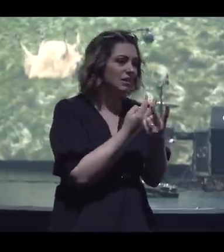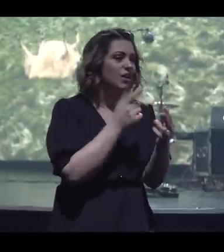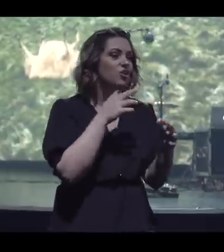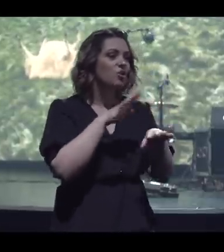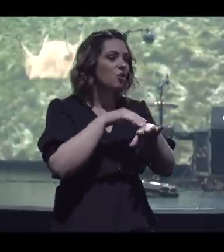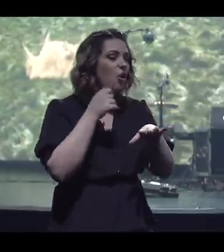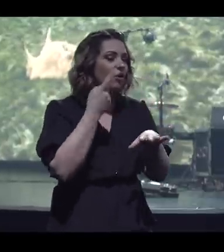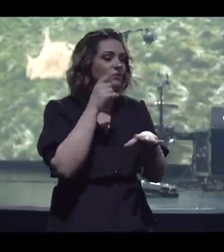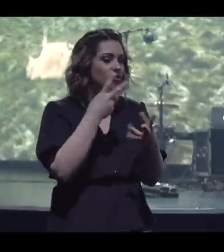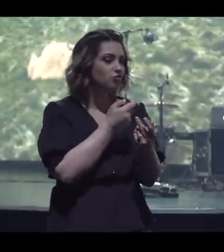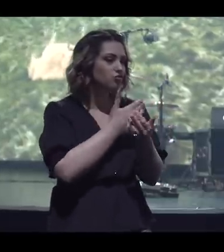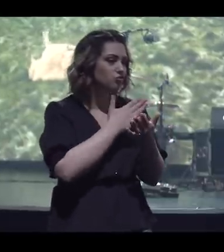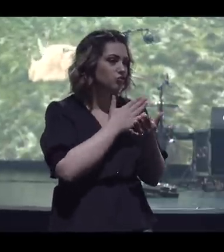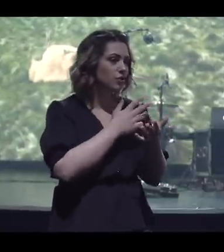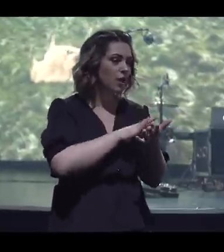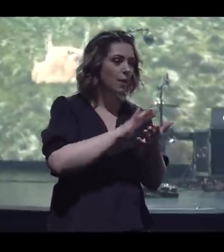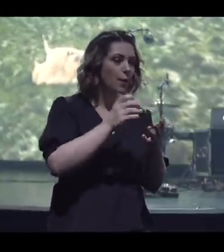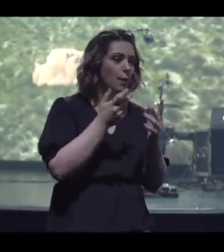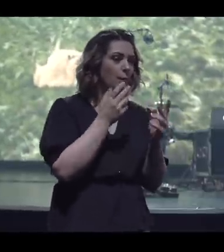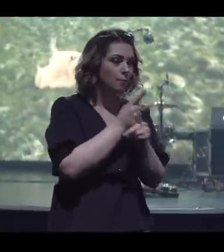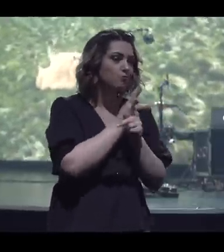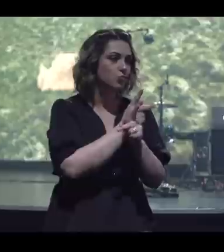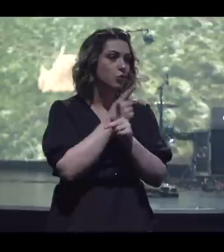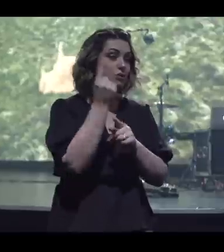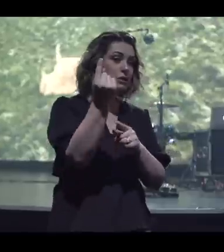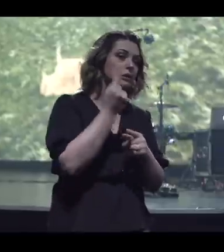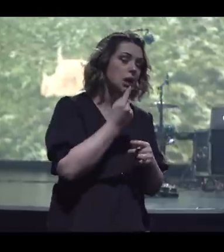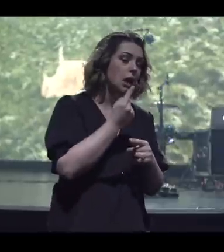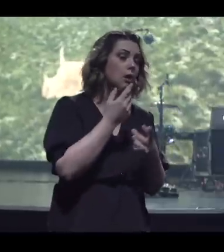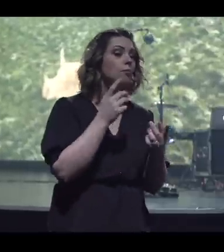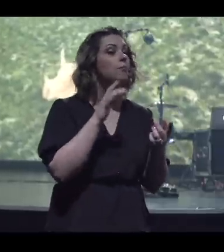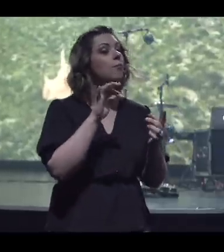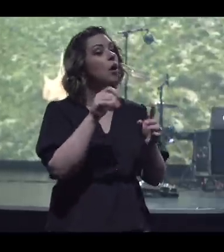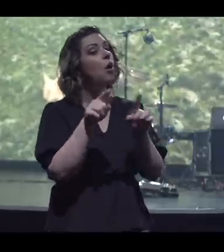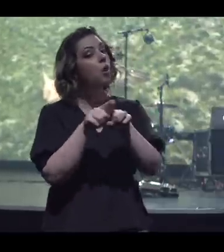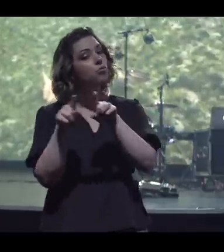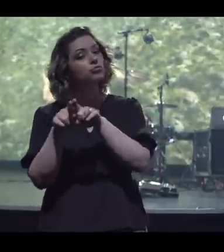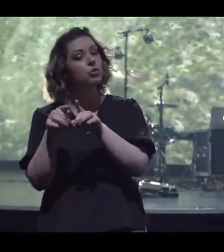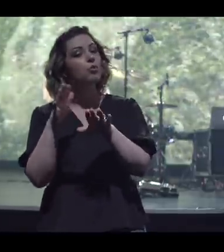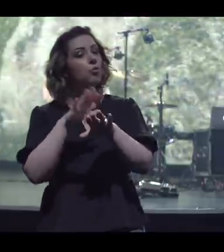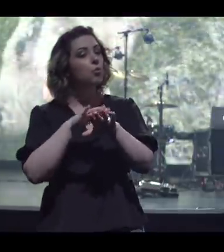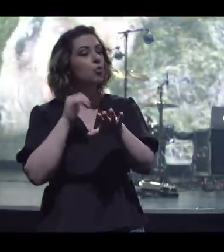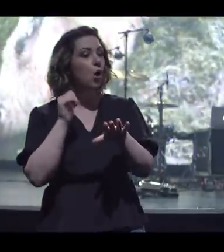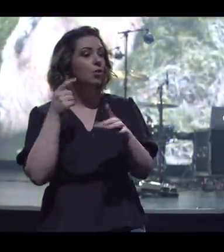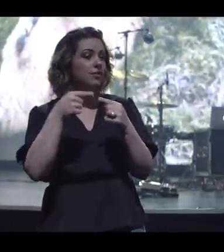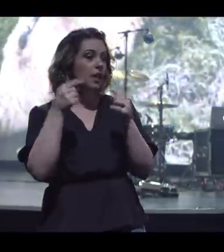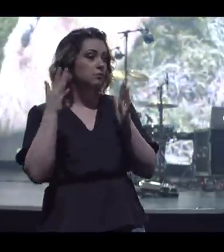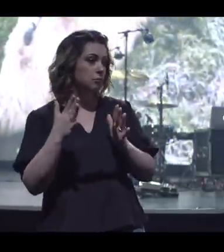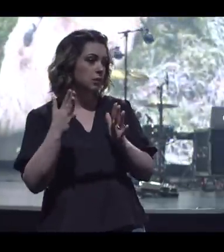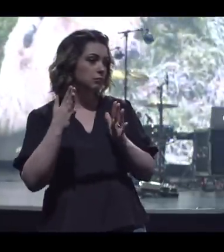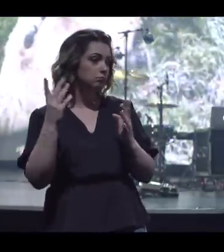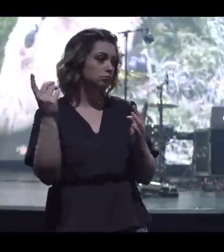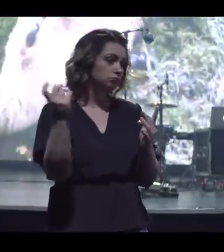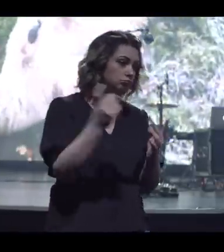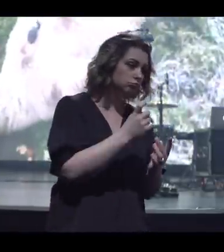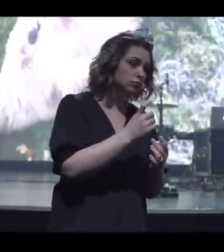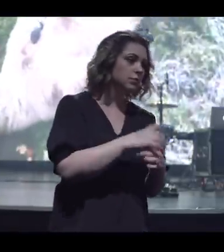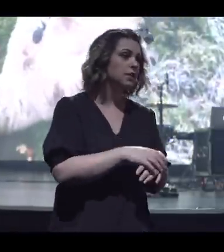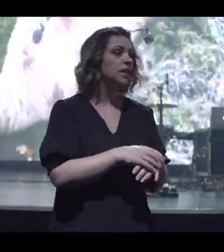a shepherd, but they're also calling a predator. And whether they live or whether they